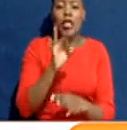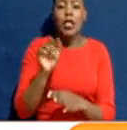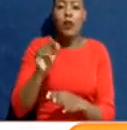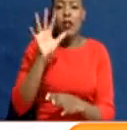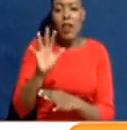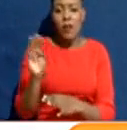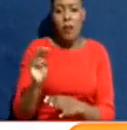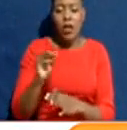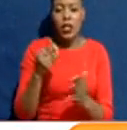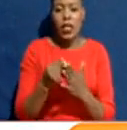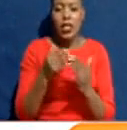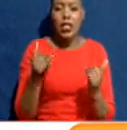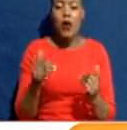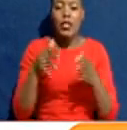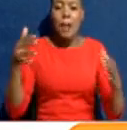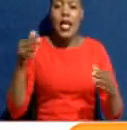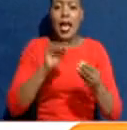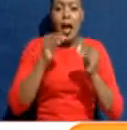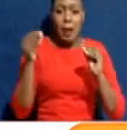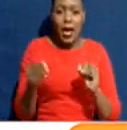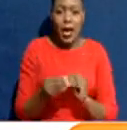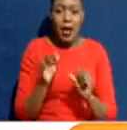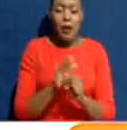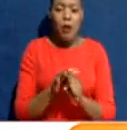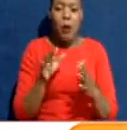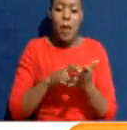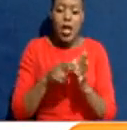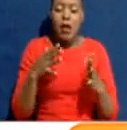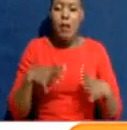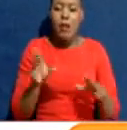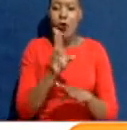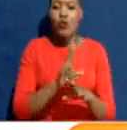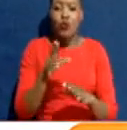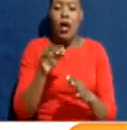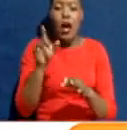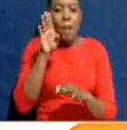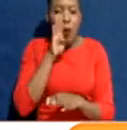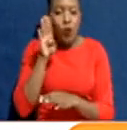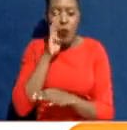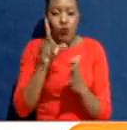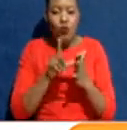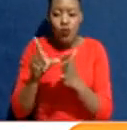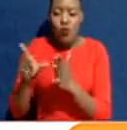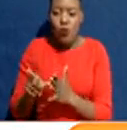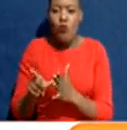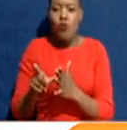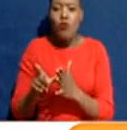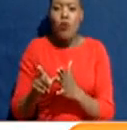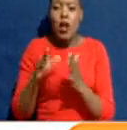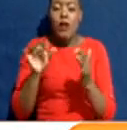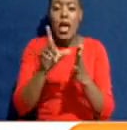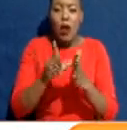transactions. The largest number of the times a single customer borrower has borrowed from the fund is about 50